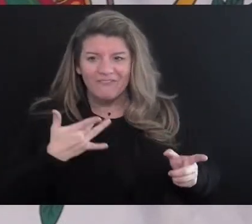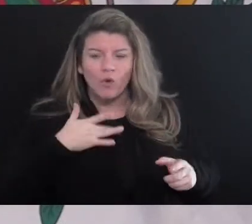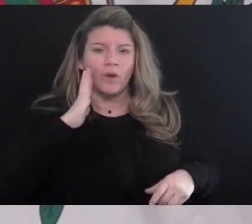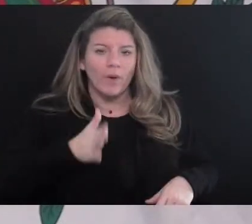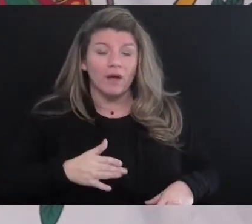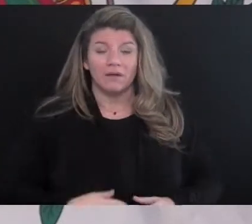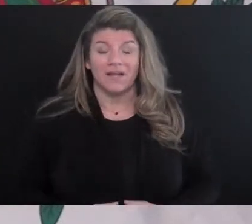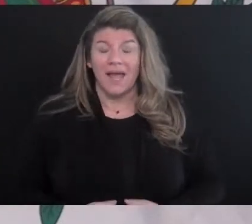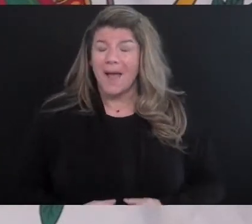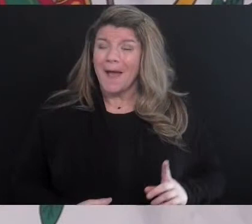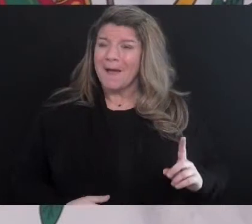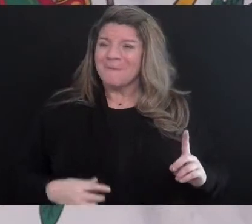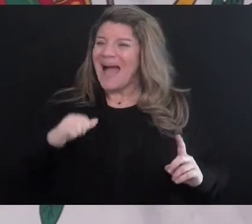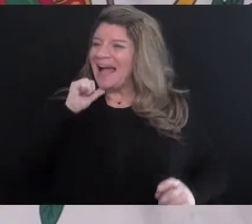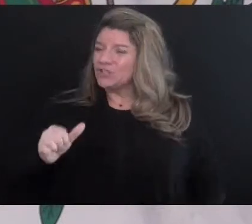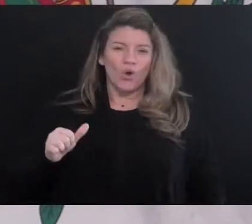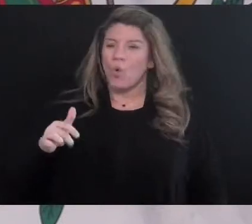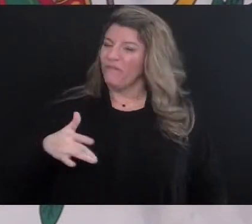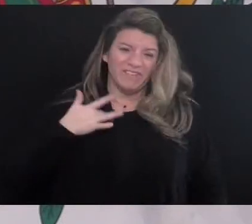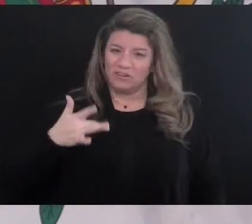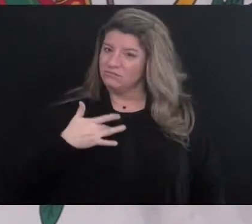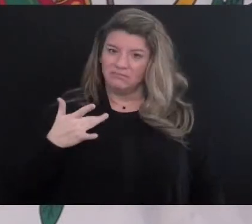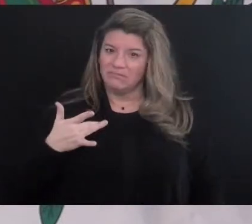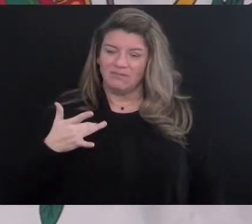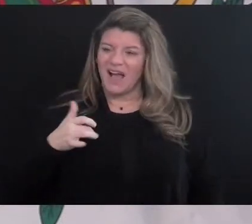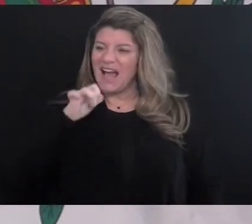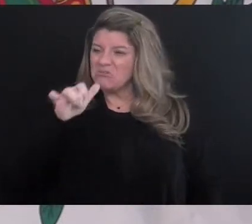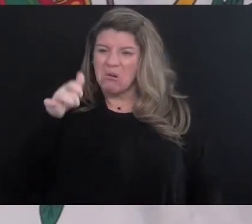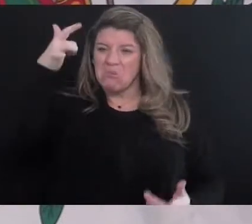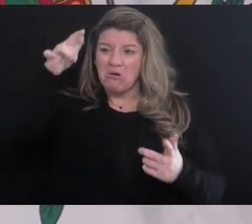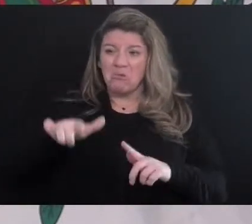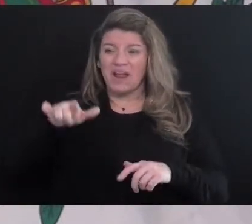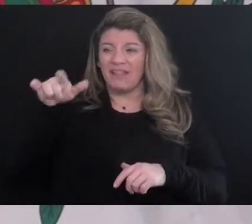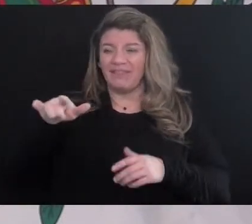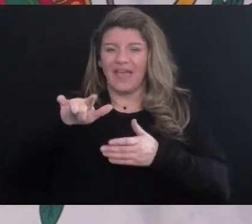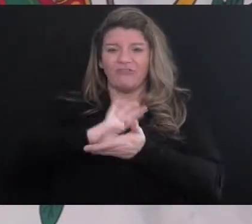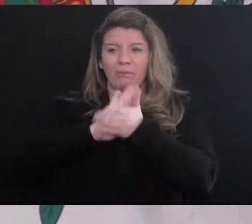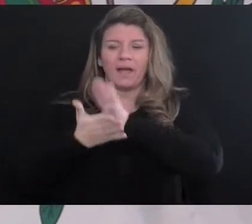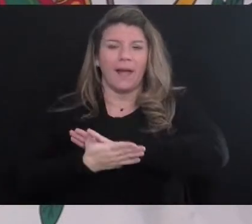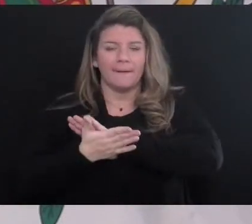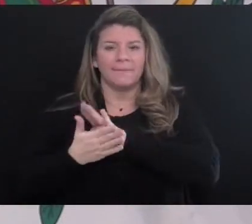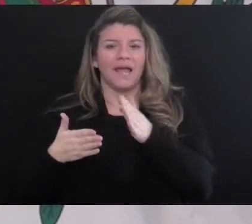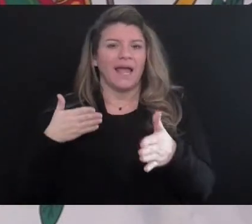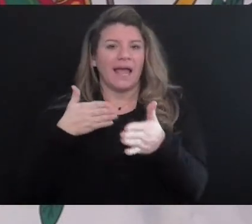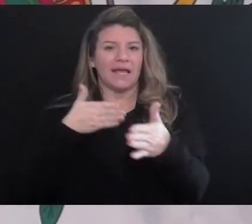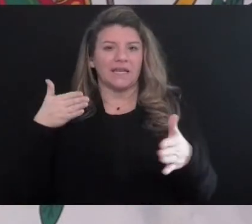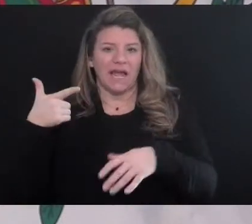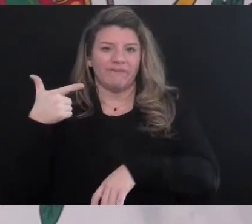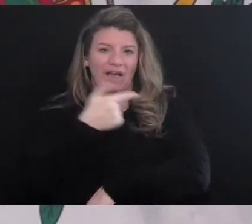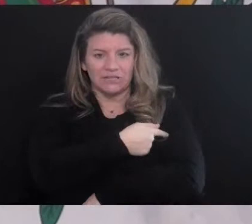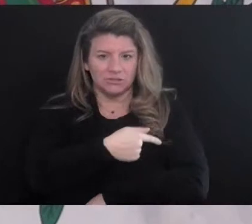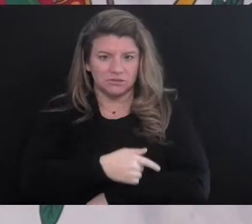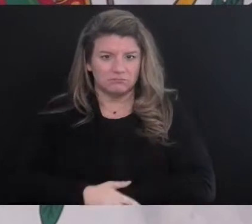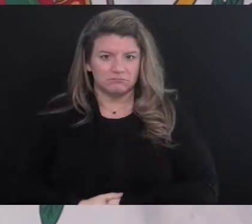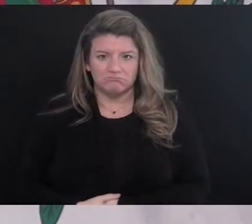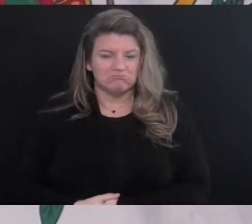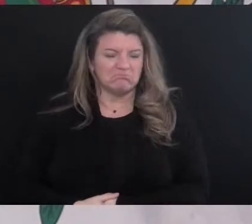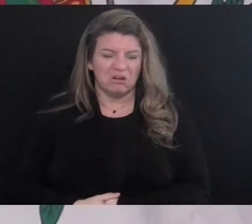think at all that these people have become non-vaxxers. You